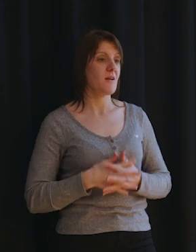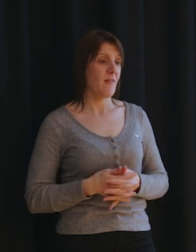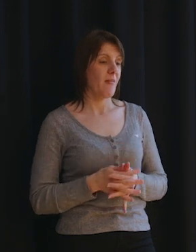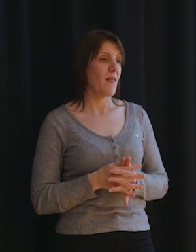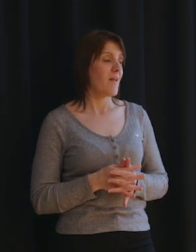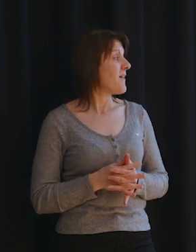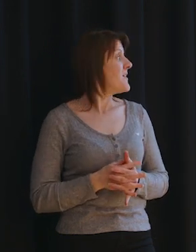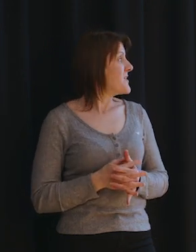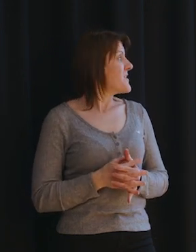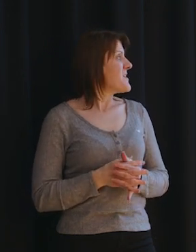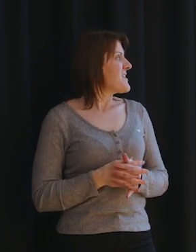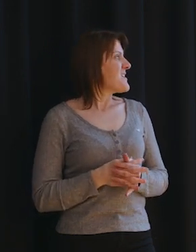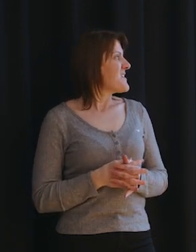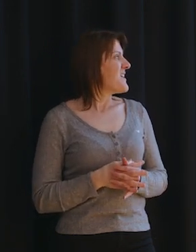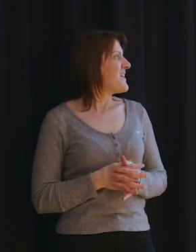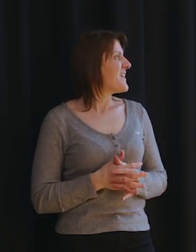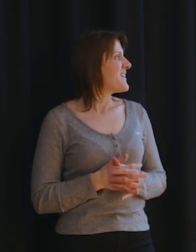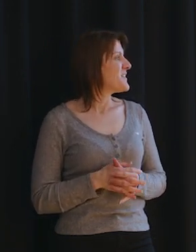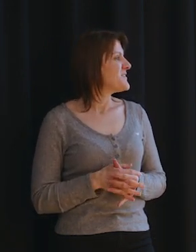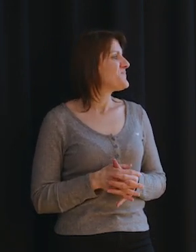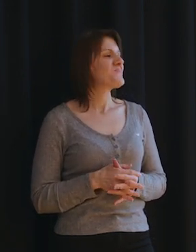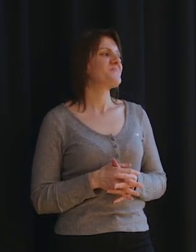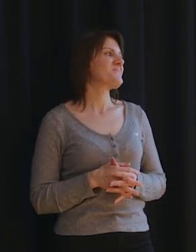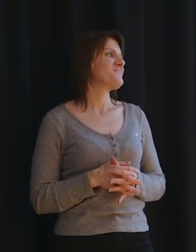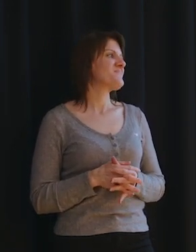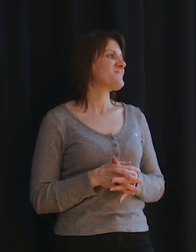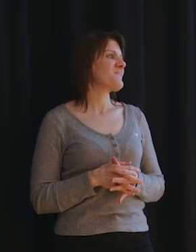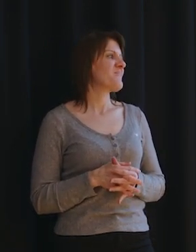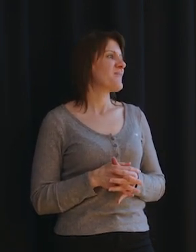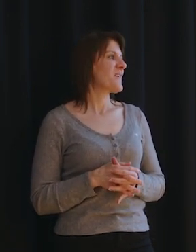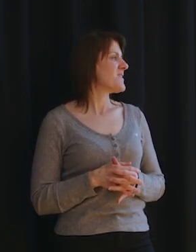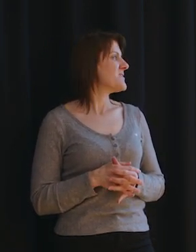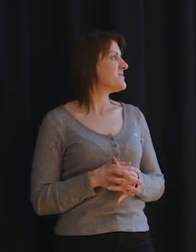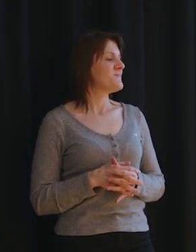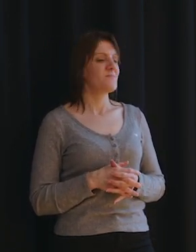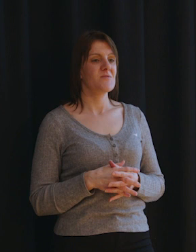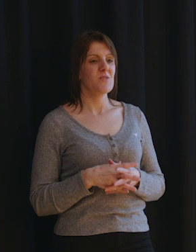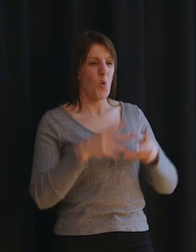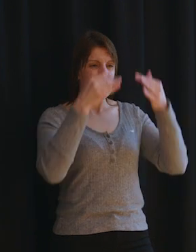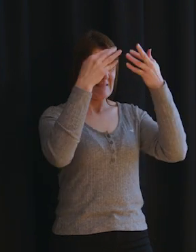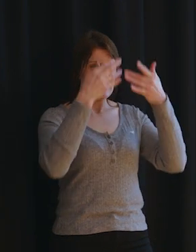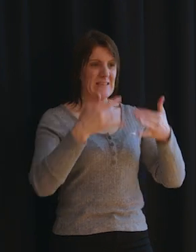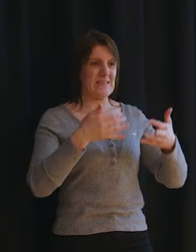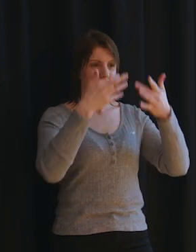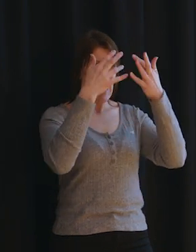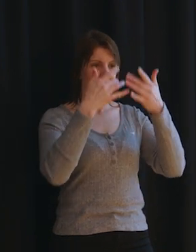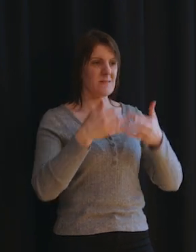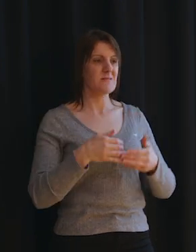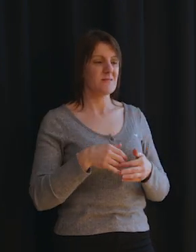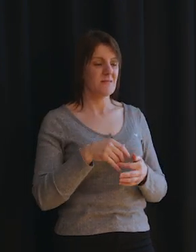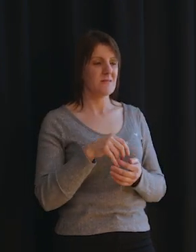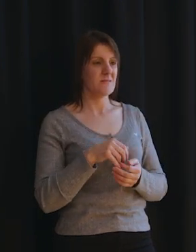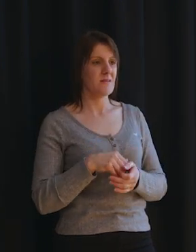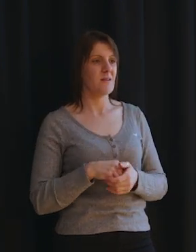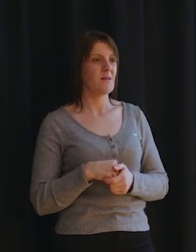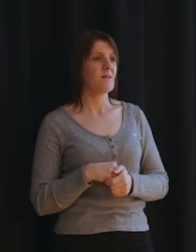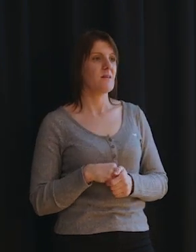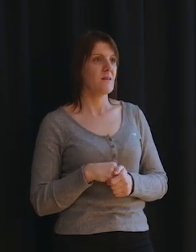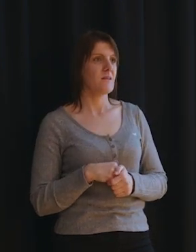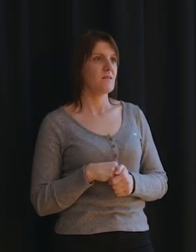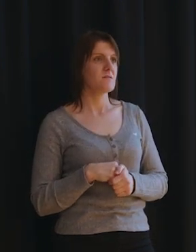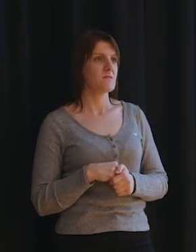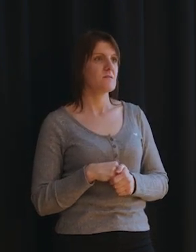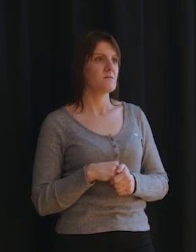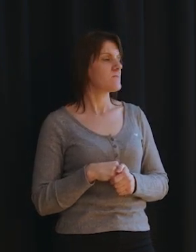is kind of the end. That is the end. So there are kind of details again. We're up in